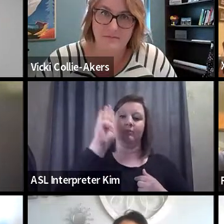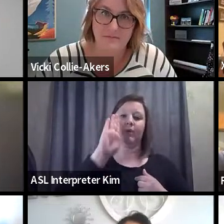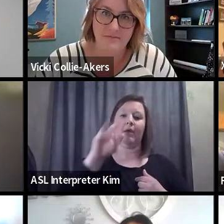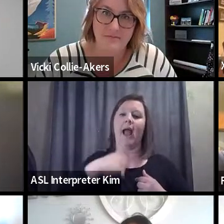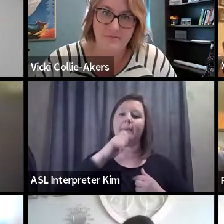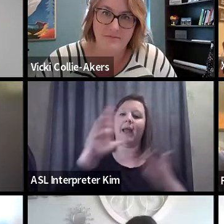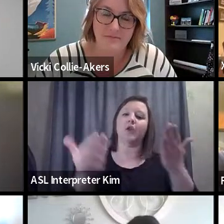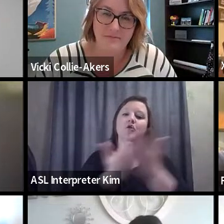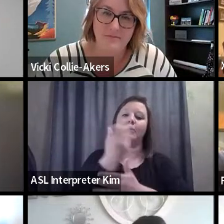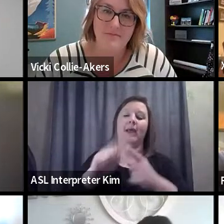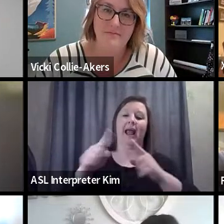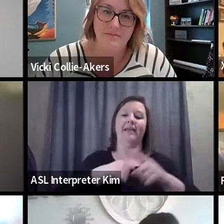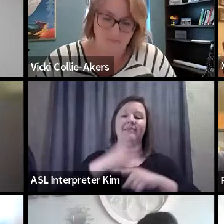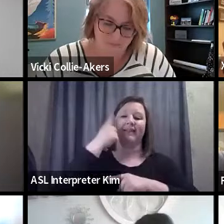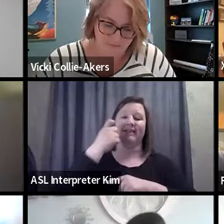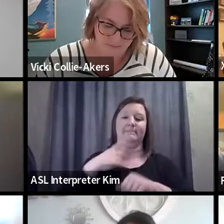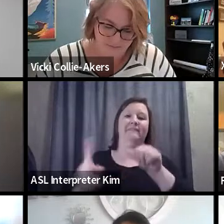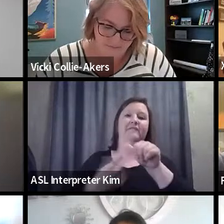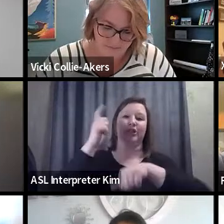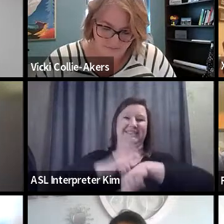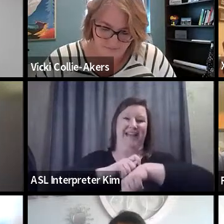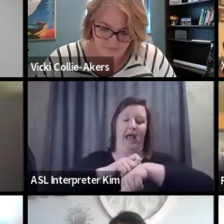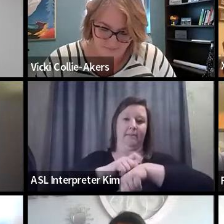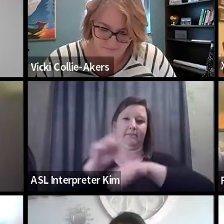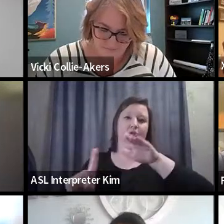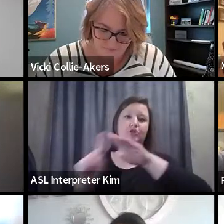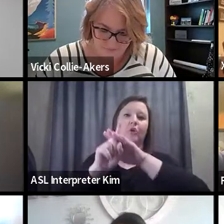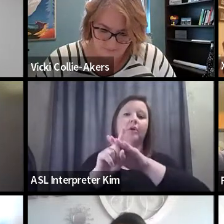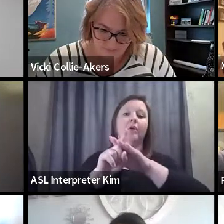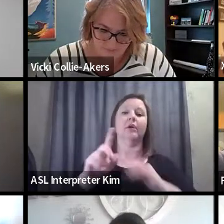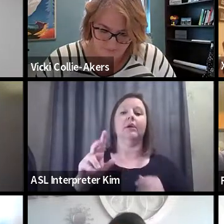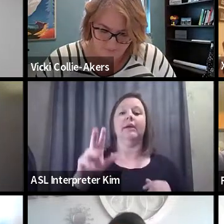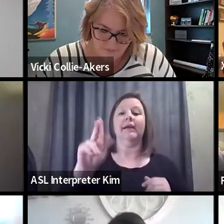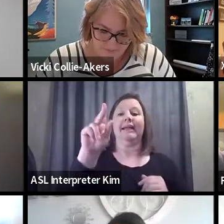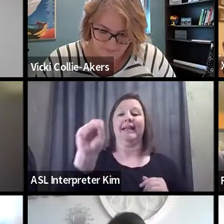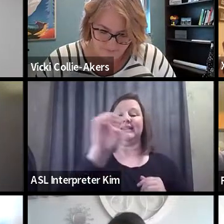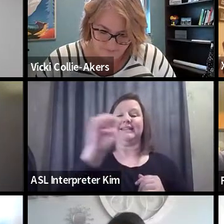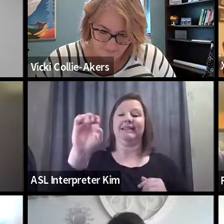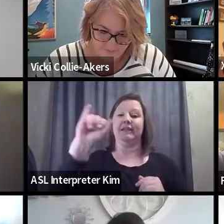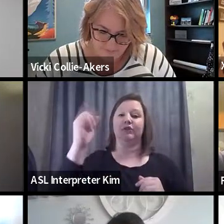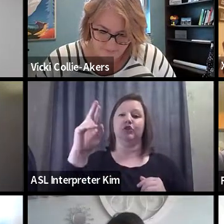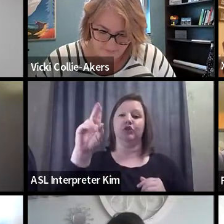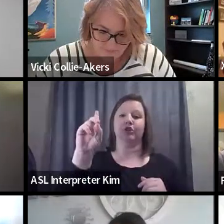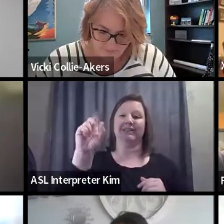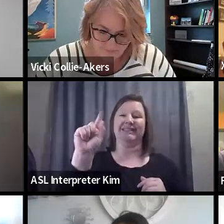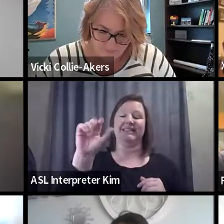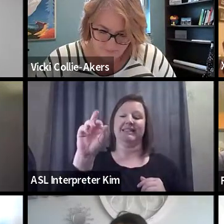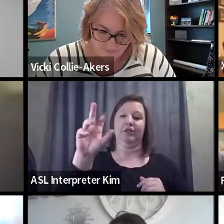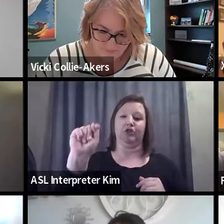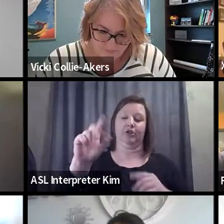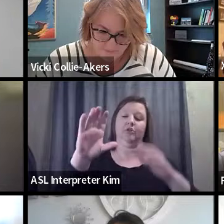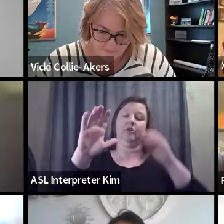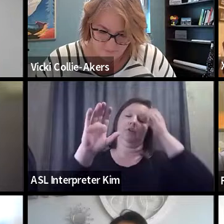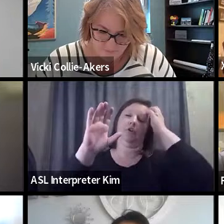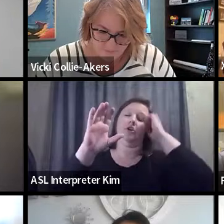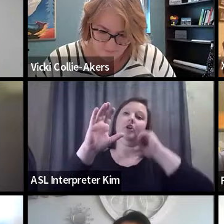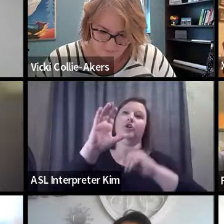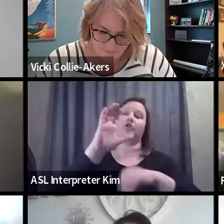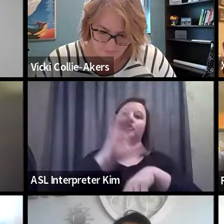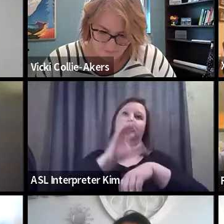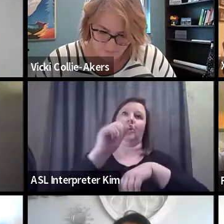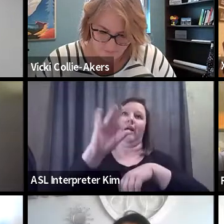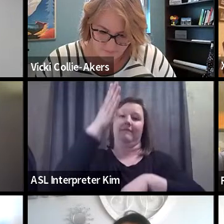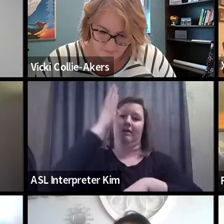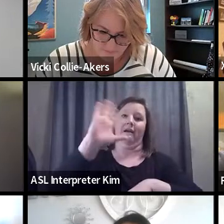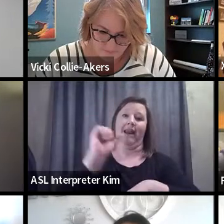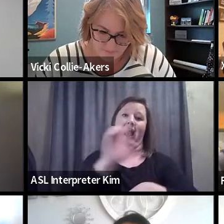attending. Rosalind Brown, and I am with the Kansas East Jurisdiction Church of God in Christ at Miracle Temple. And we